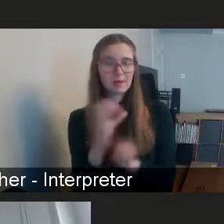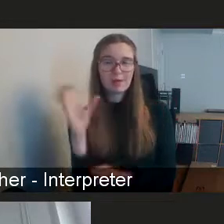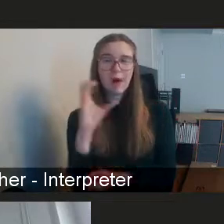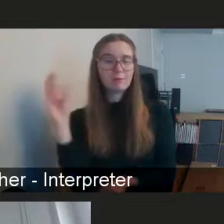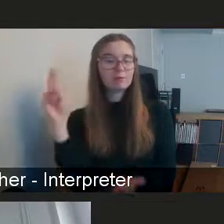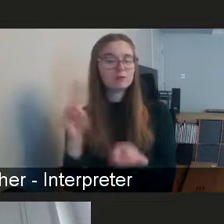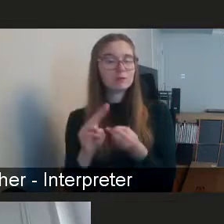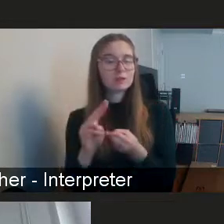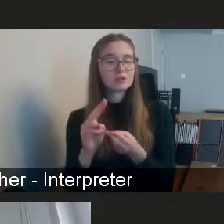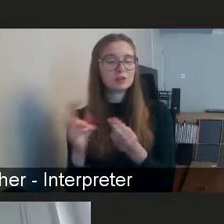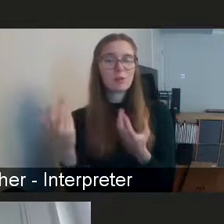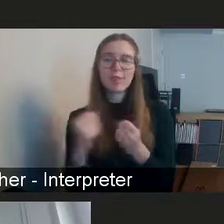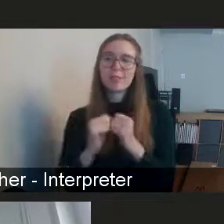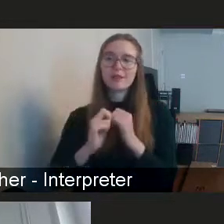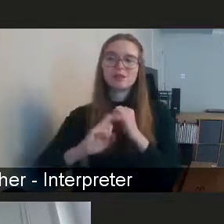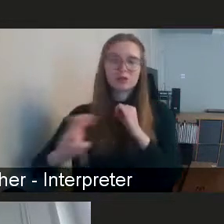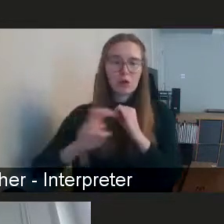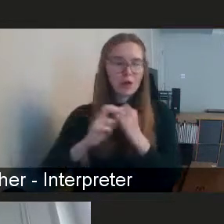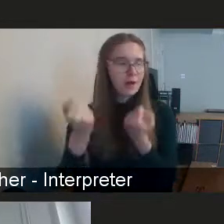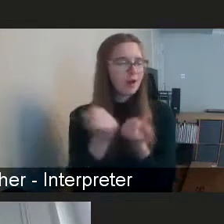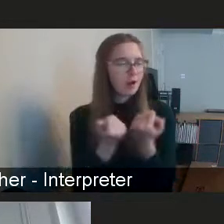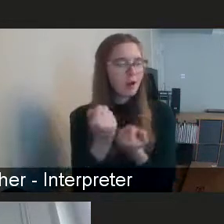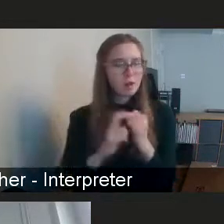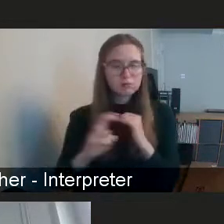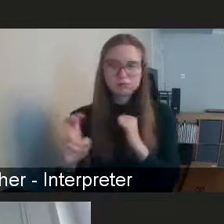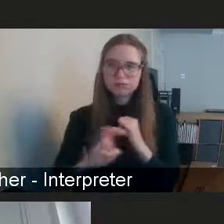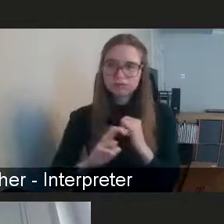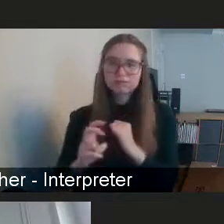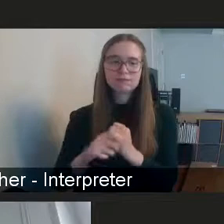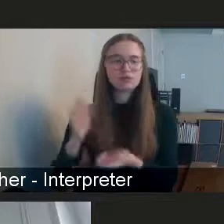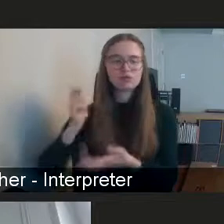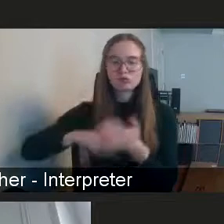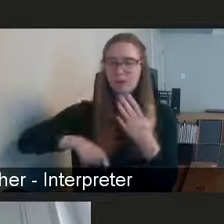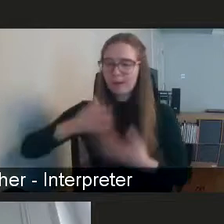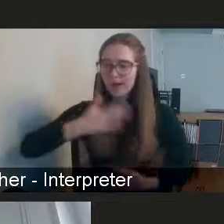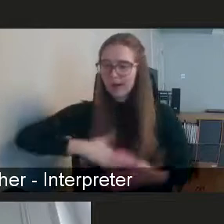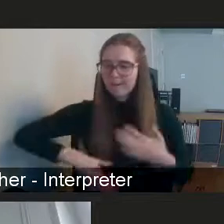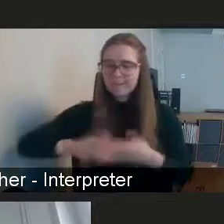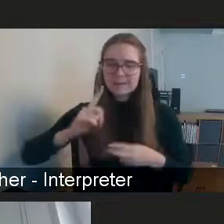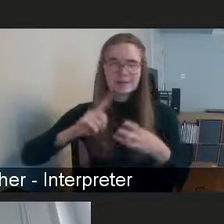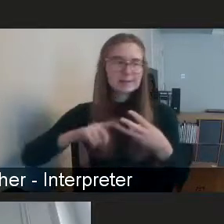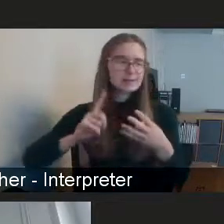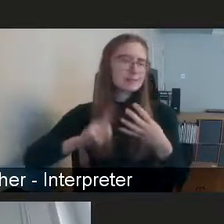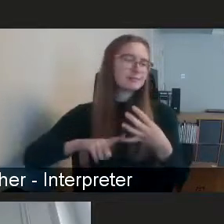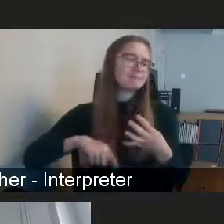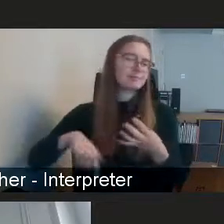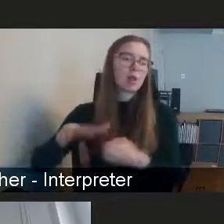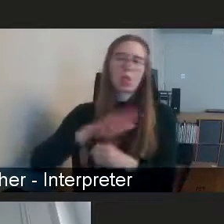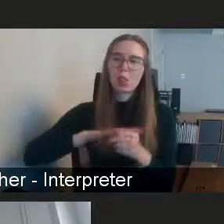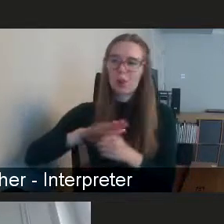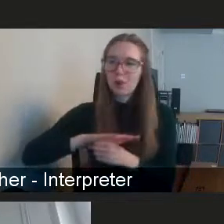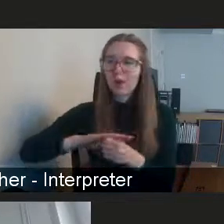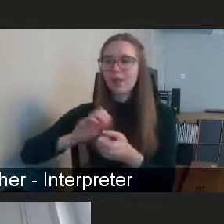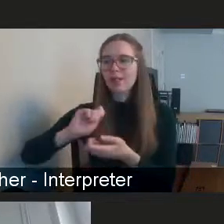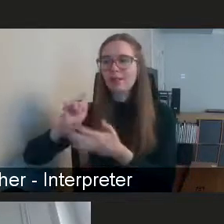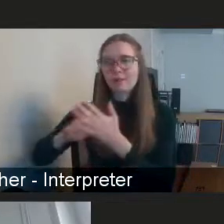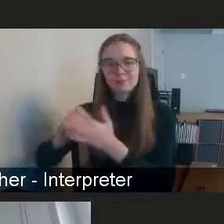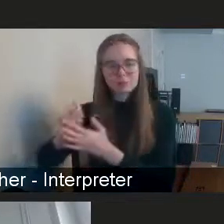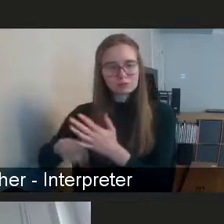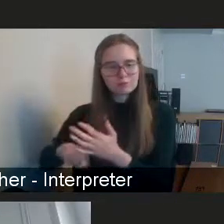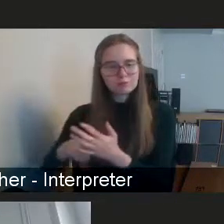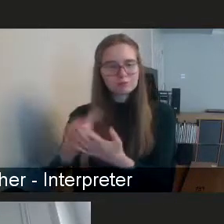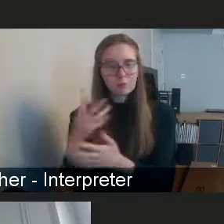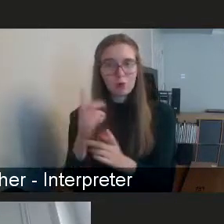in journeys and car travel, in shopping habits, in local supply chain, as you all pointed